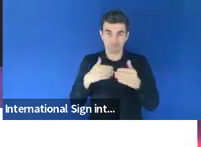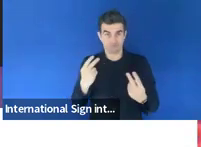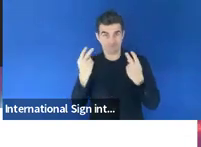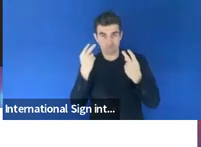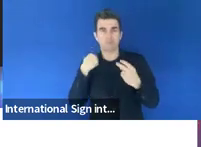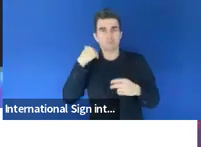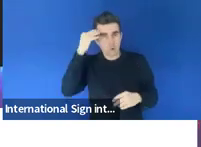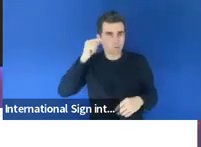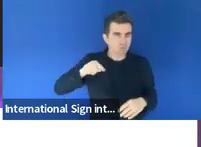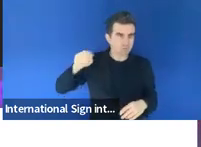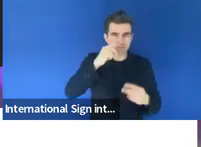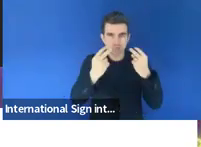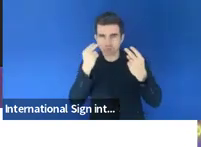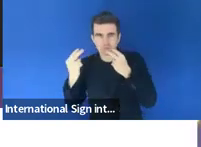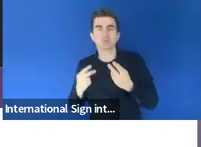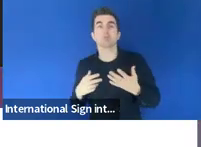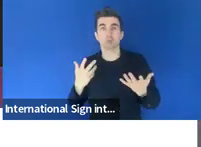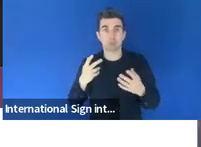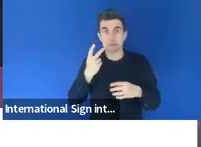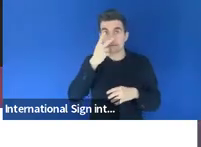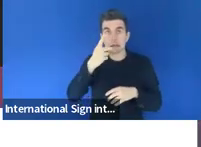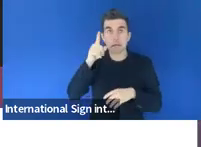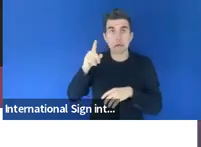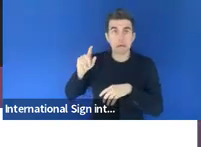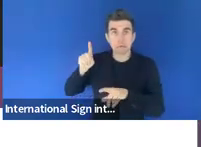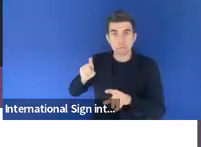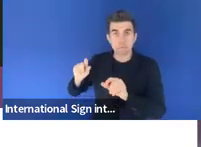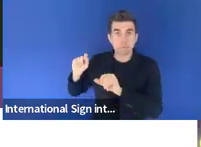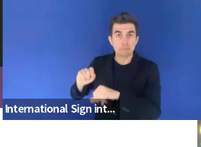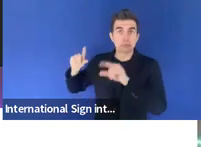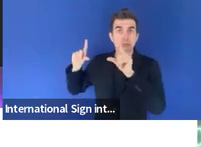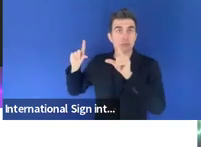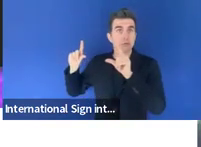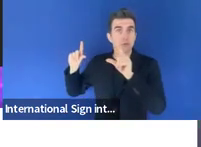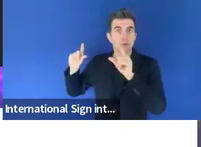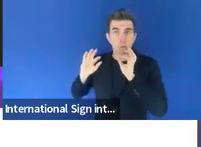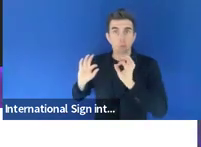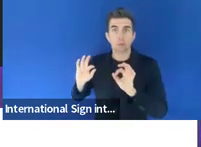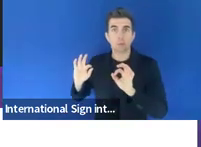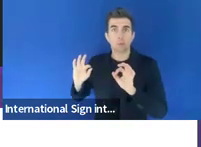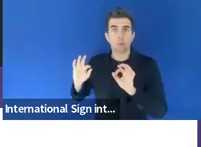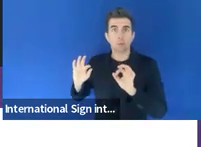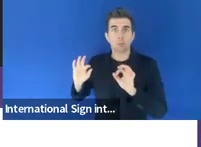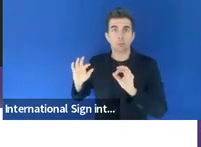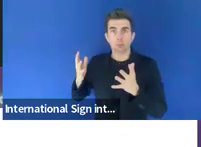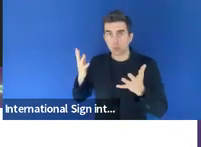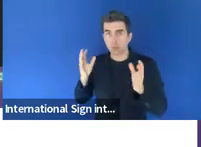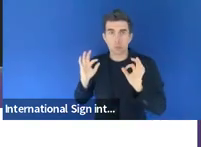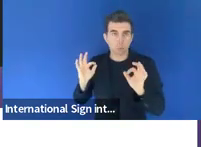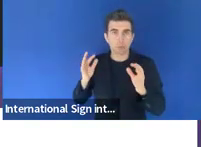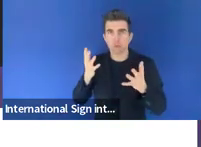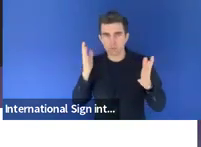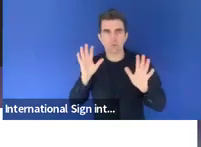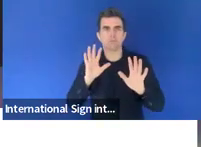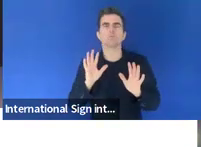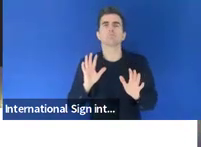Has this worked for you? Do you think this sort of thing is going to work for your needs? Has the content in this webinar kind